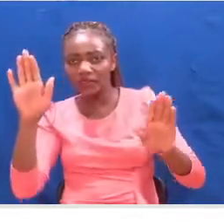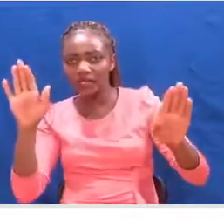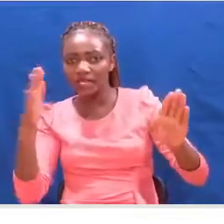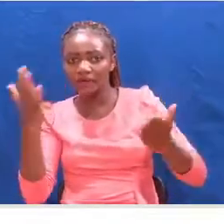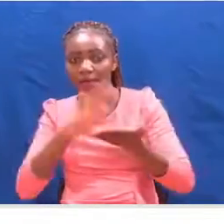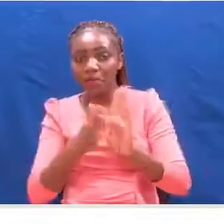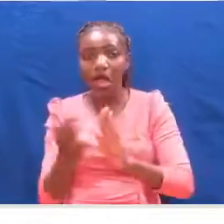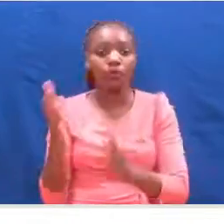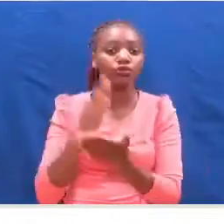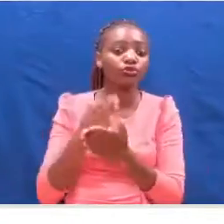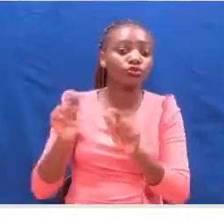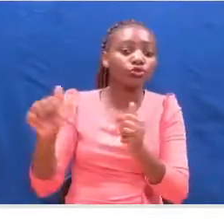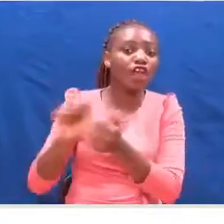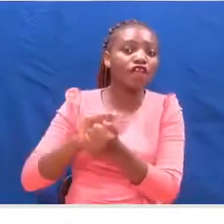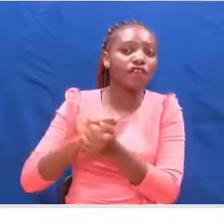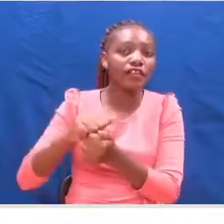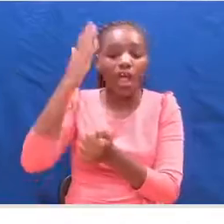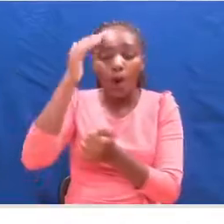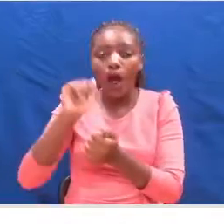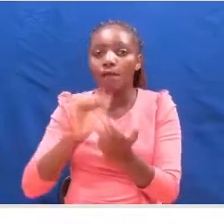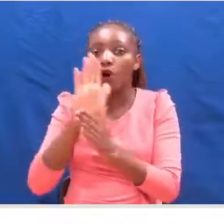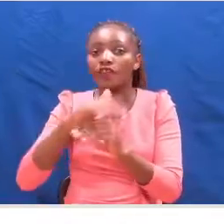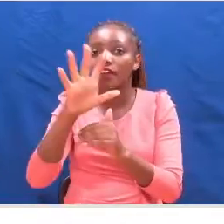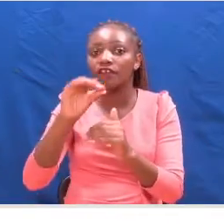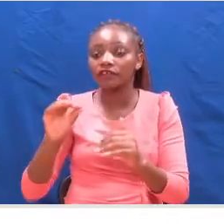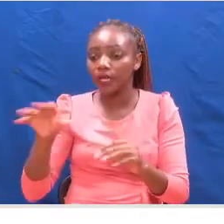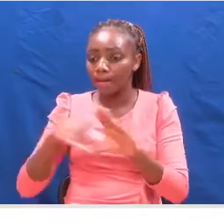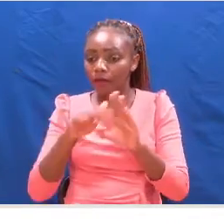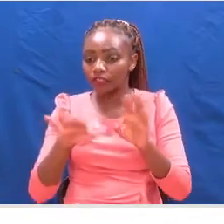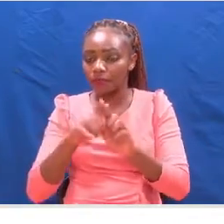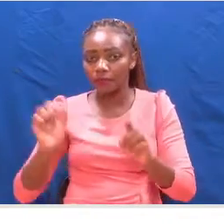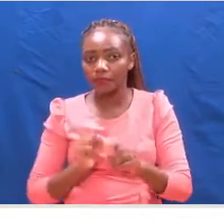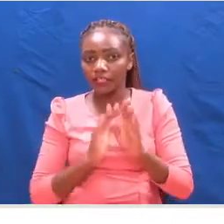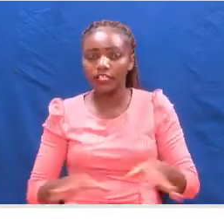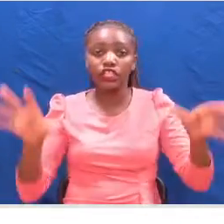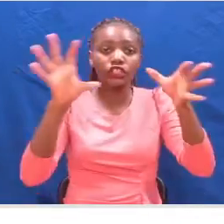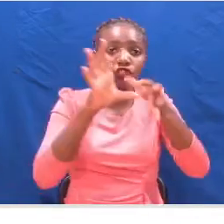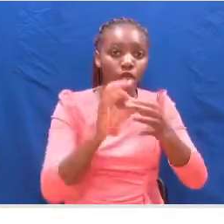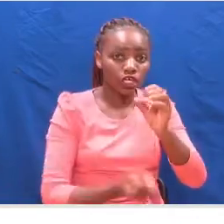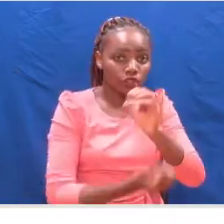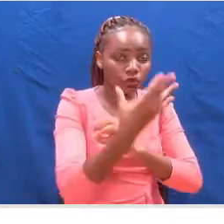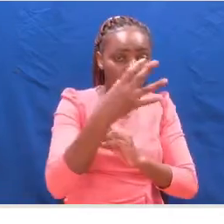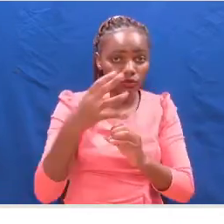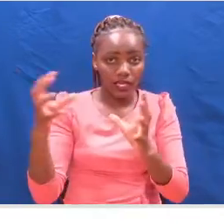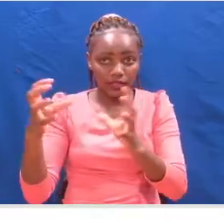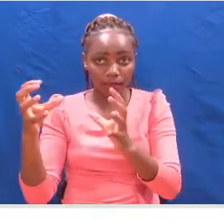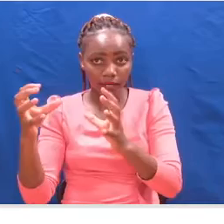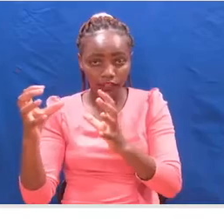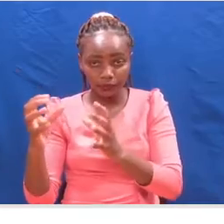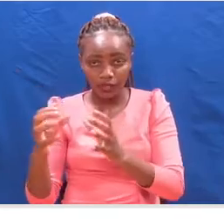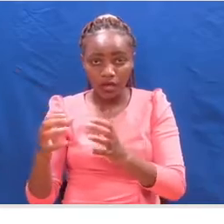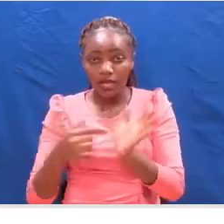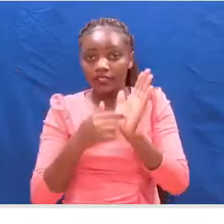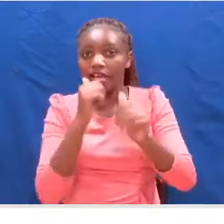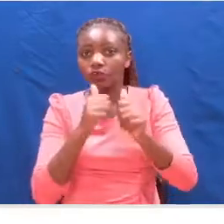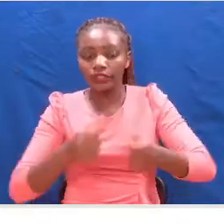on Friday, over 50 MPs and senators coming together to the launch of the party, which its symbol is a wheelbarrow, a